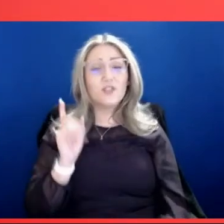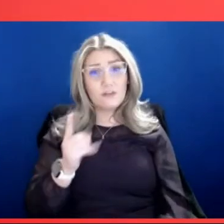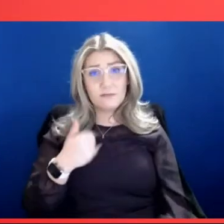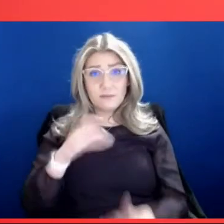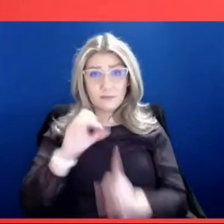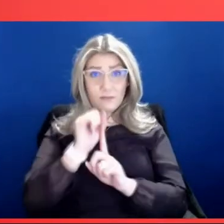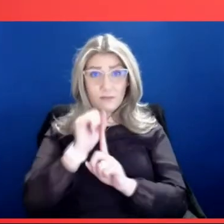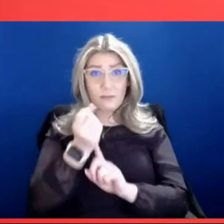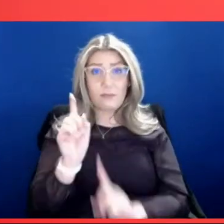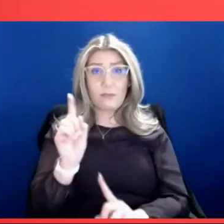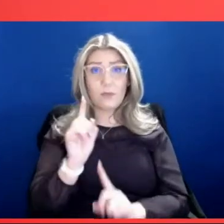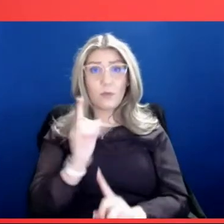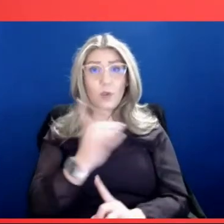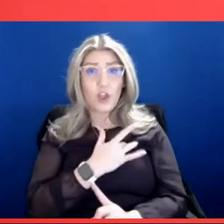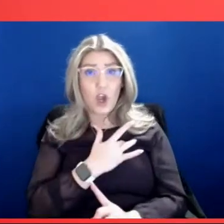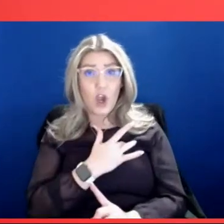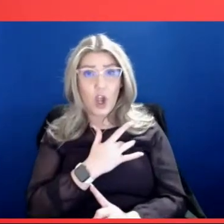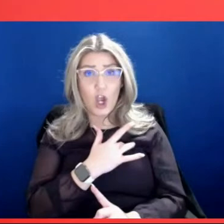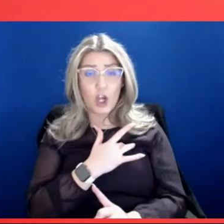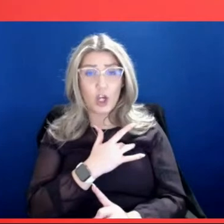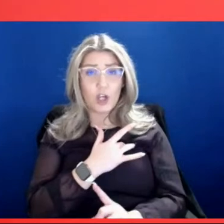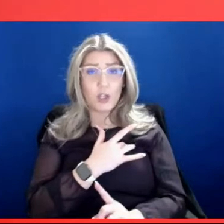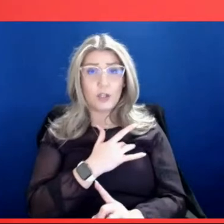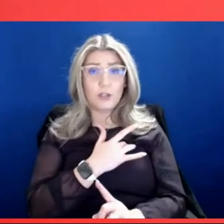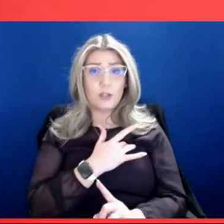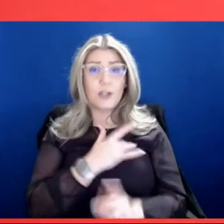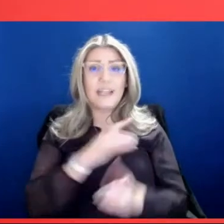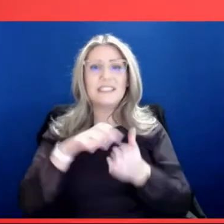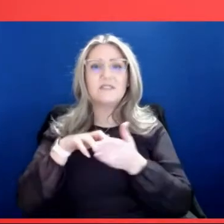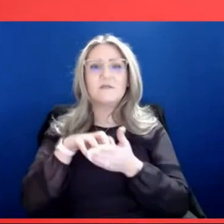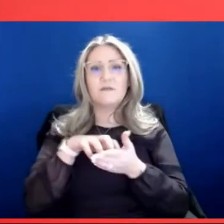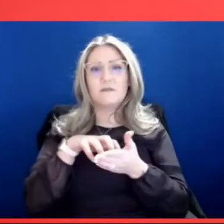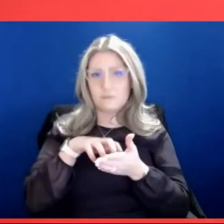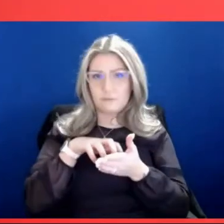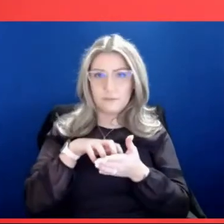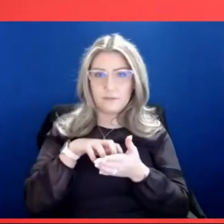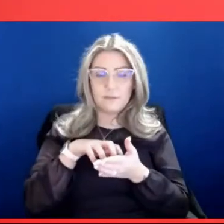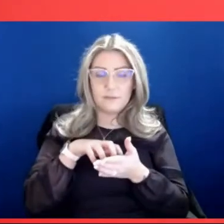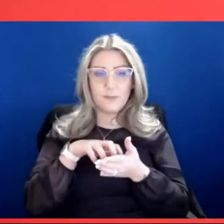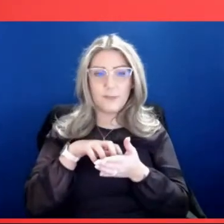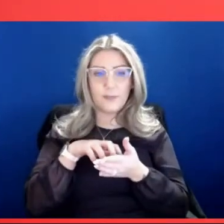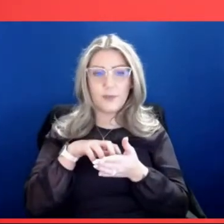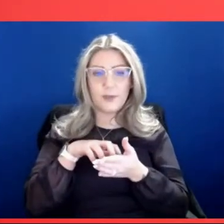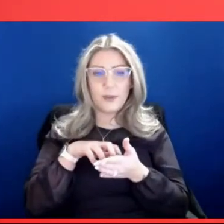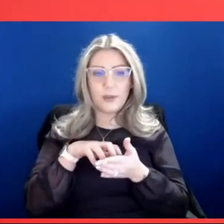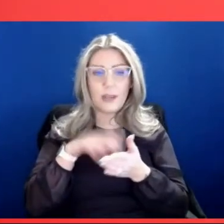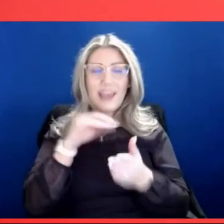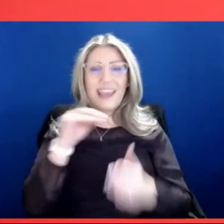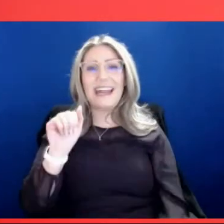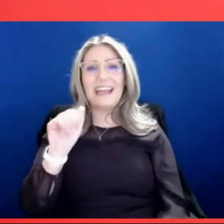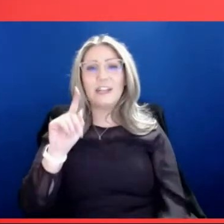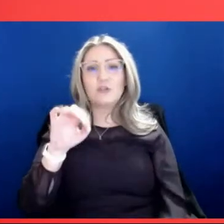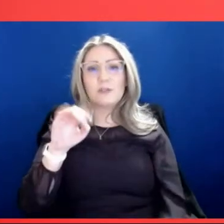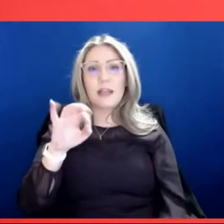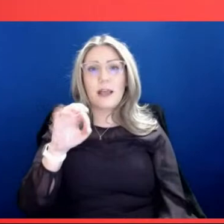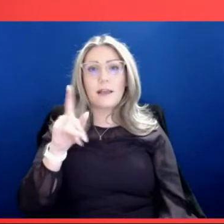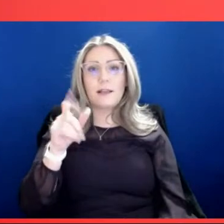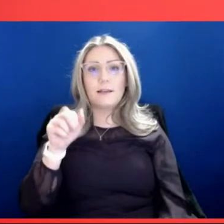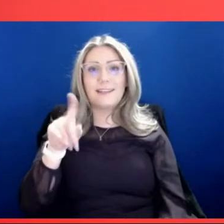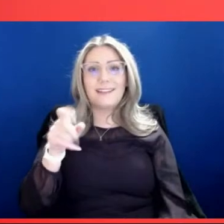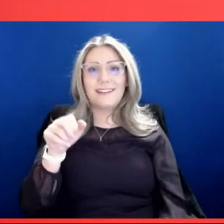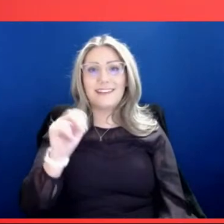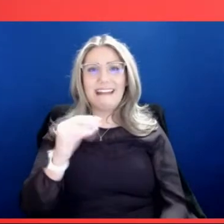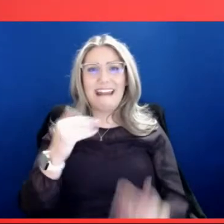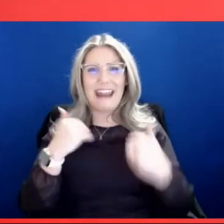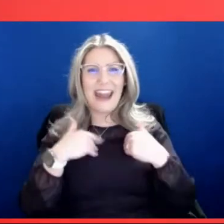heart it's vulnerable, and anthracyclines have mechanisms that we